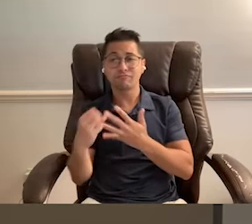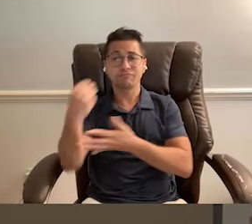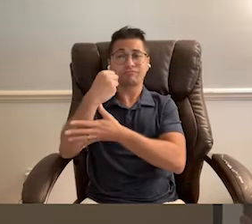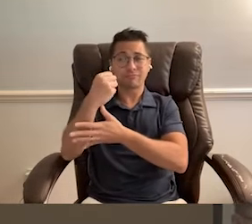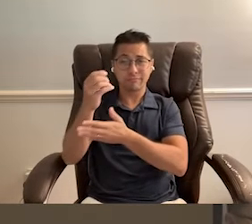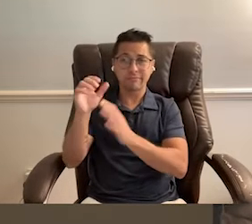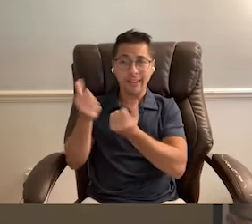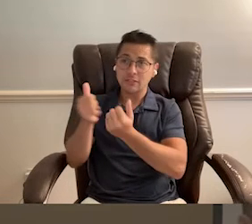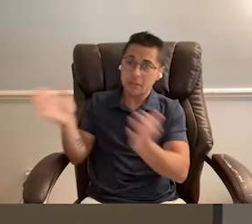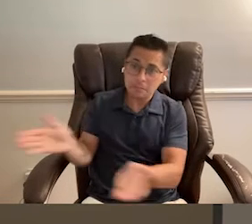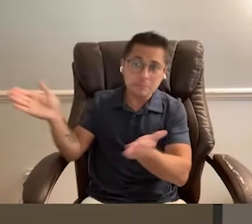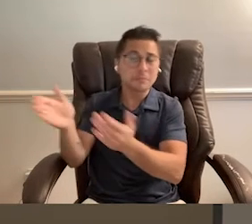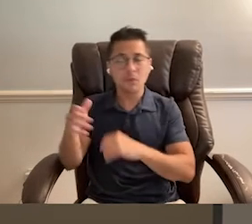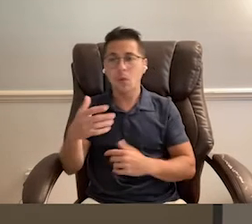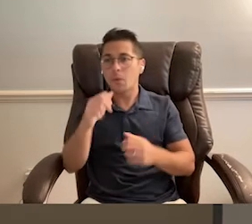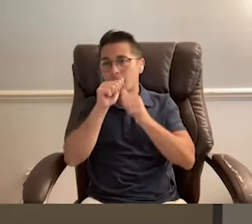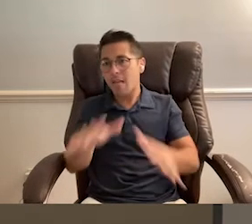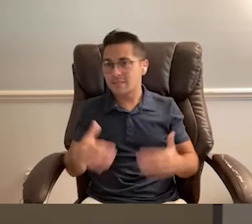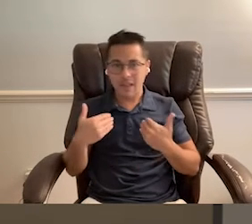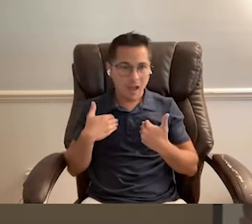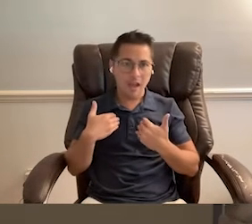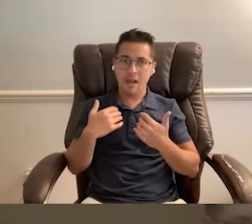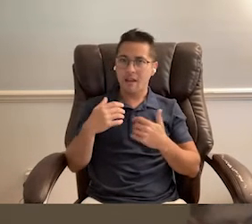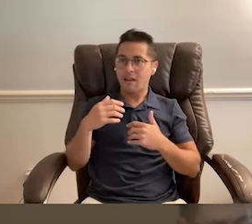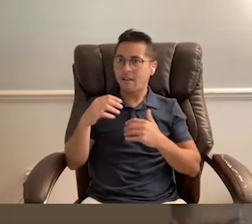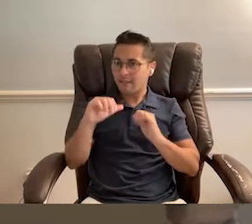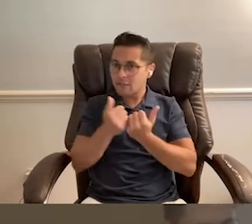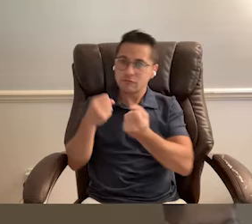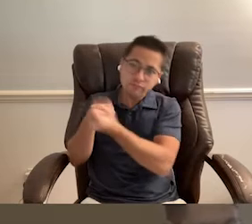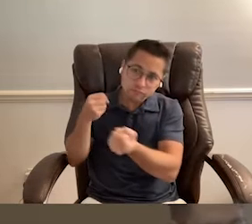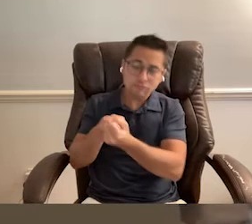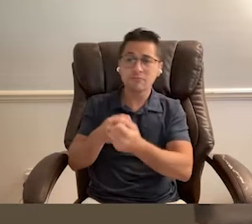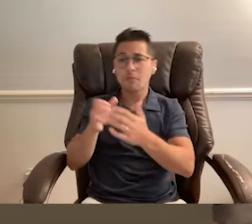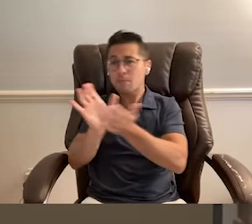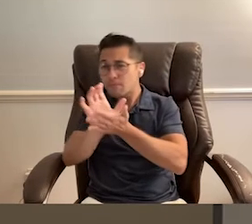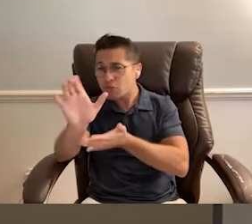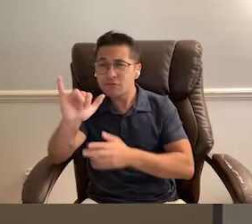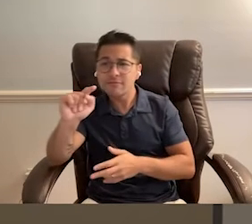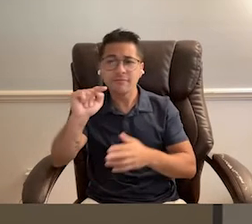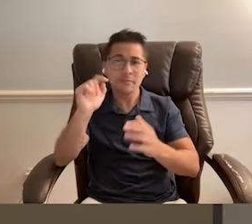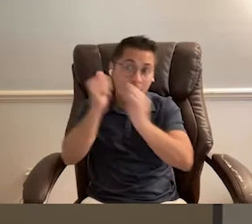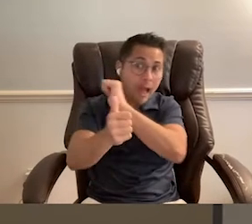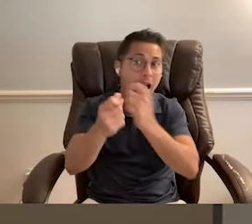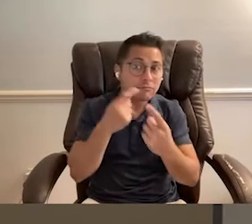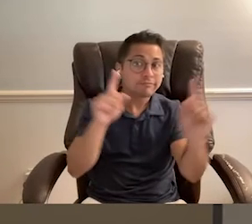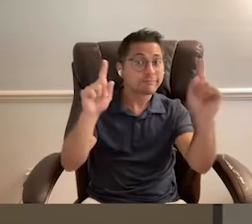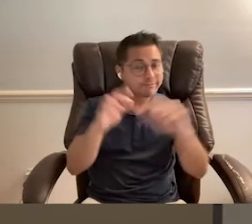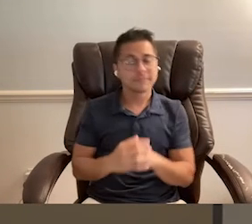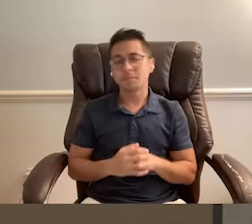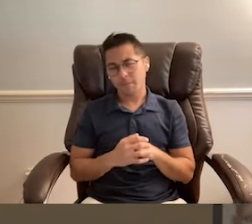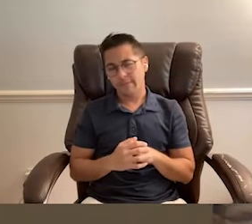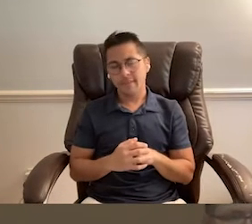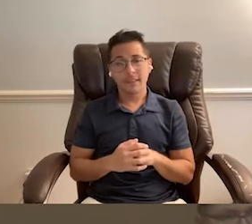blessed to have helped push it, get it passed, and then come onto the state and actually kind of run it. And so high level,